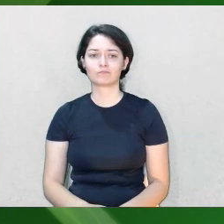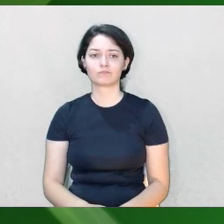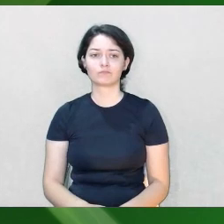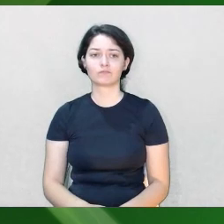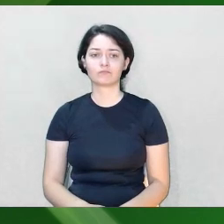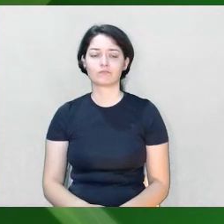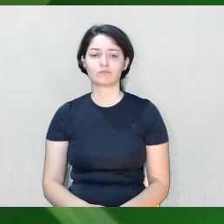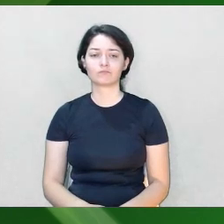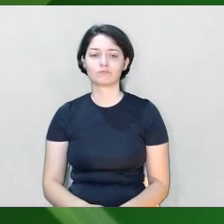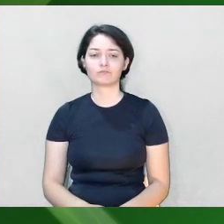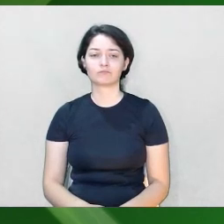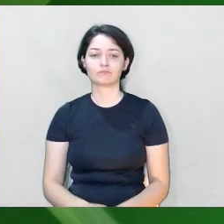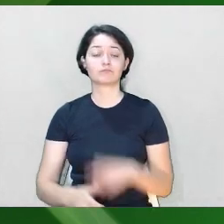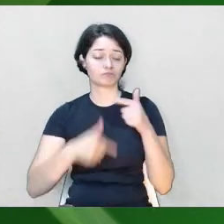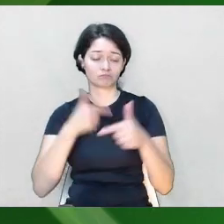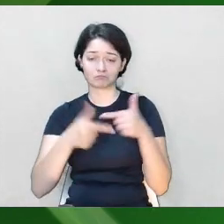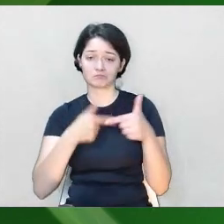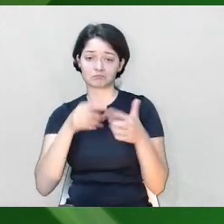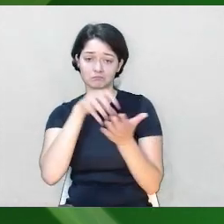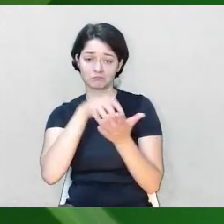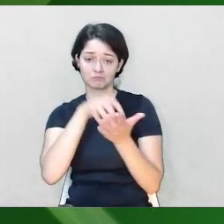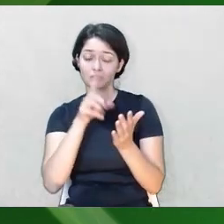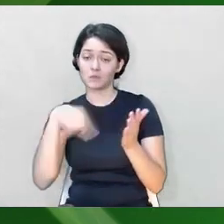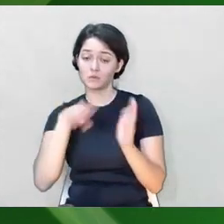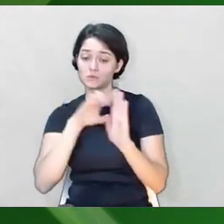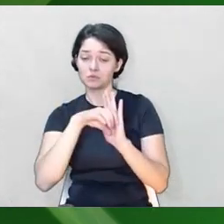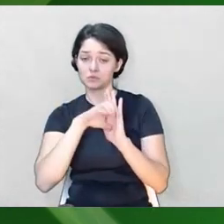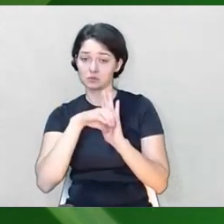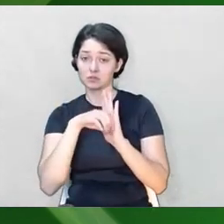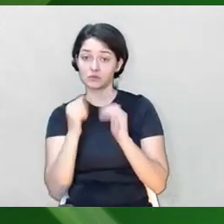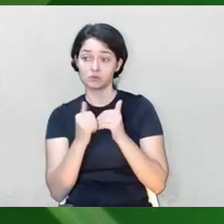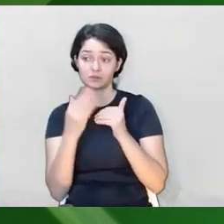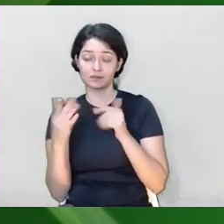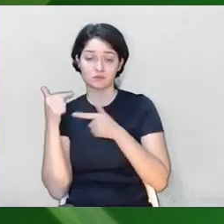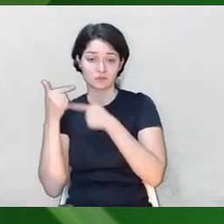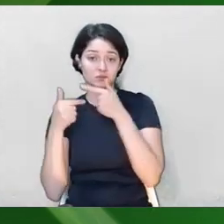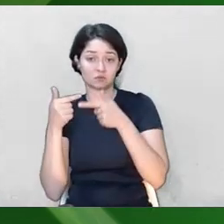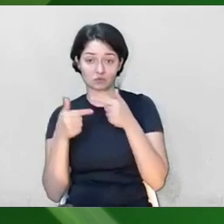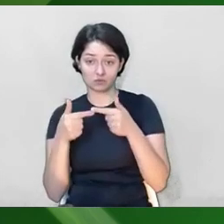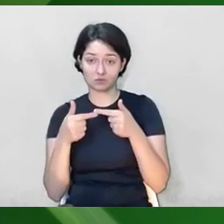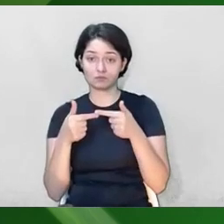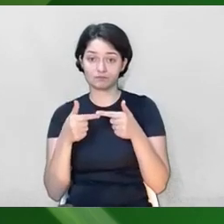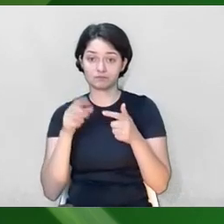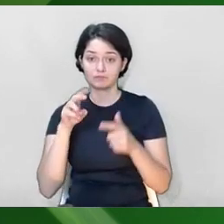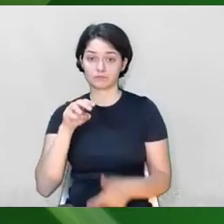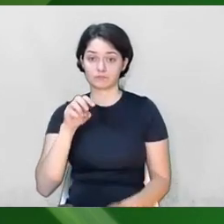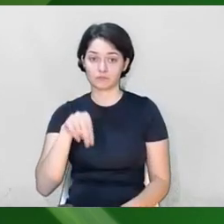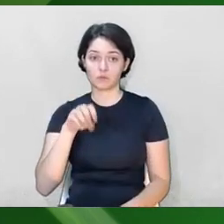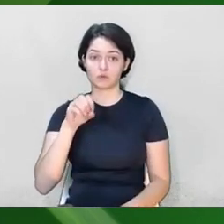talking about BOC. It's a business operations center. And in our concept, what it means is you leave behind